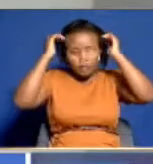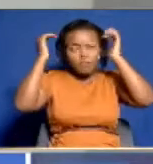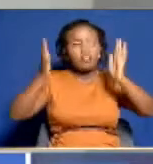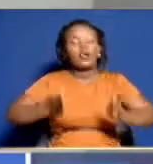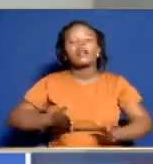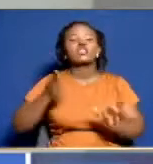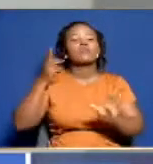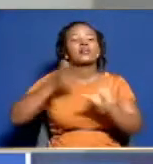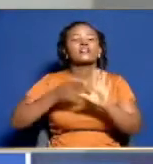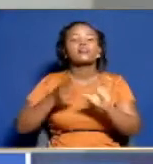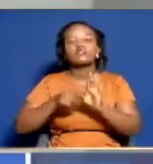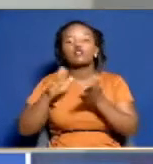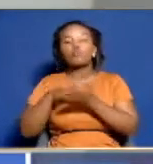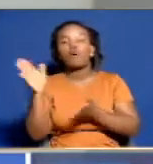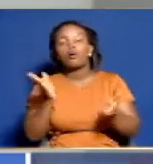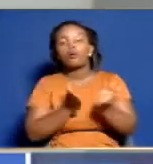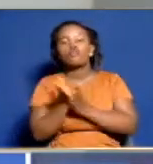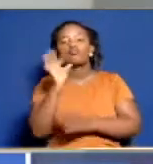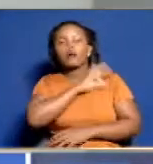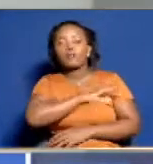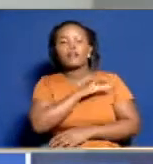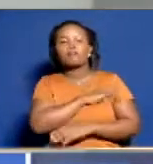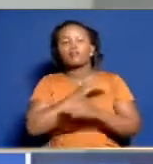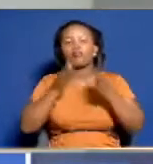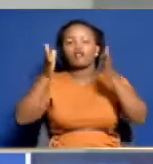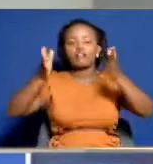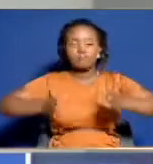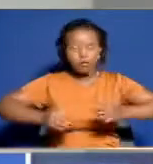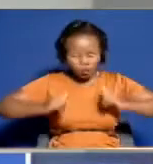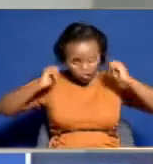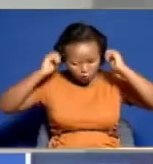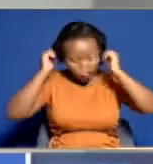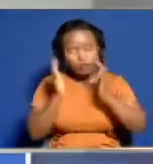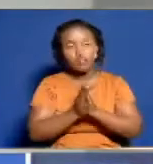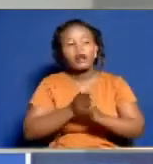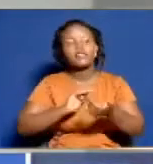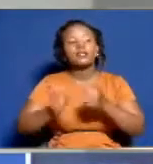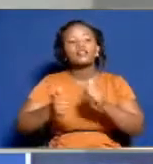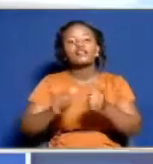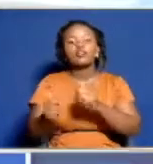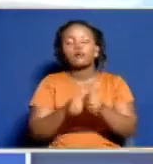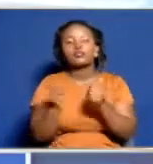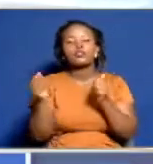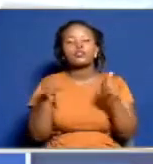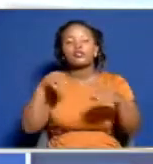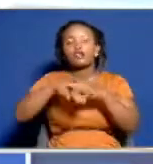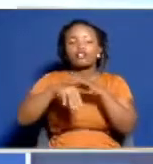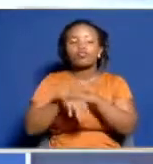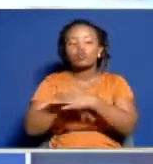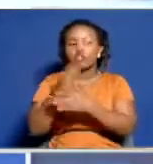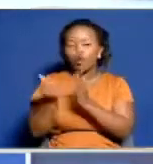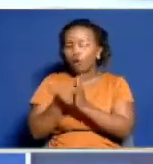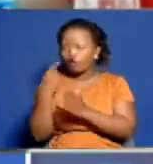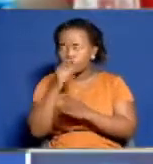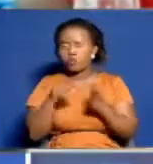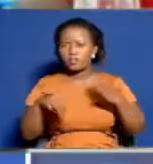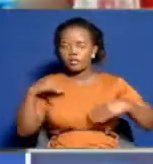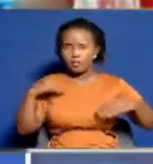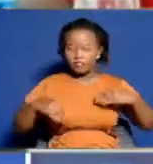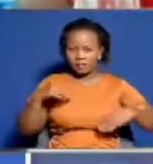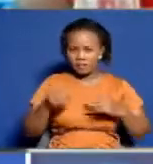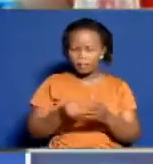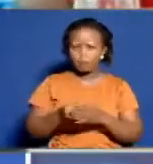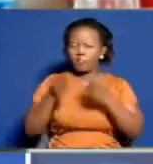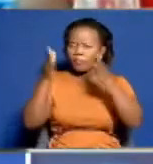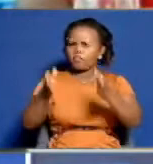pass the benefits of physical education and sport to learners, including those with disabilities. Physical education